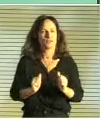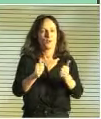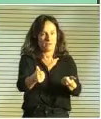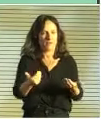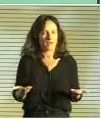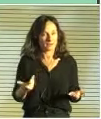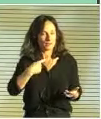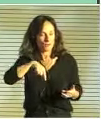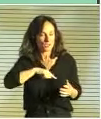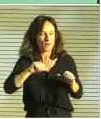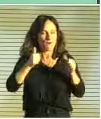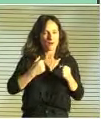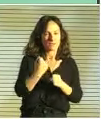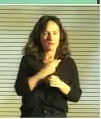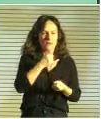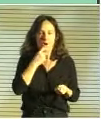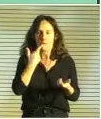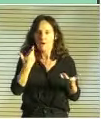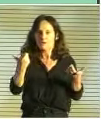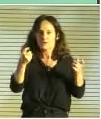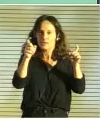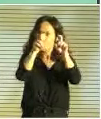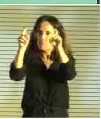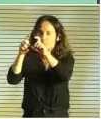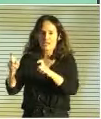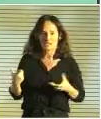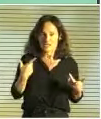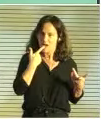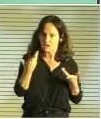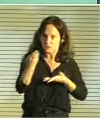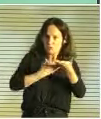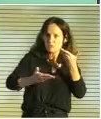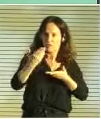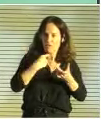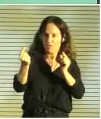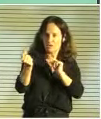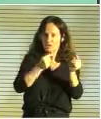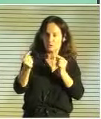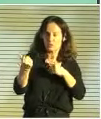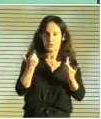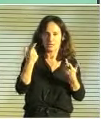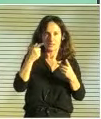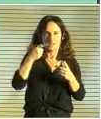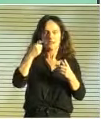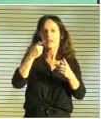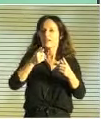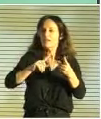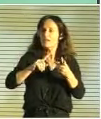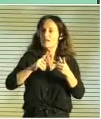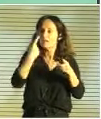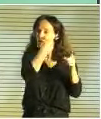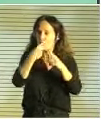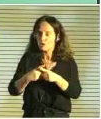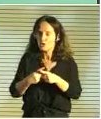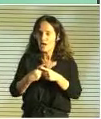destinations, and develop projects together, not projects coming from a headquarter in Hanover. Thank you very much, and I'm happy. I will